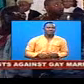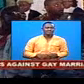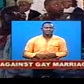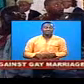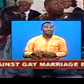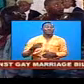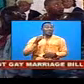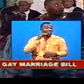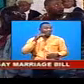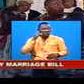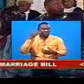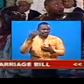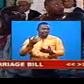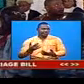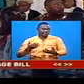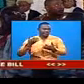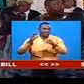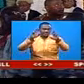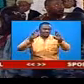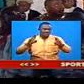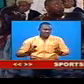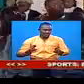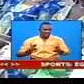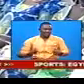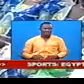home. And wait for the results.